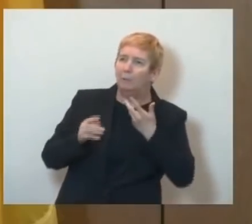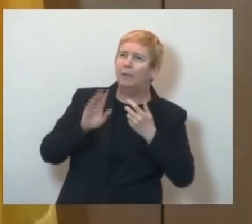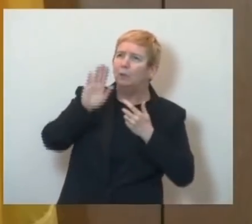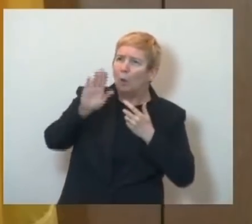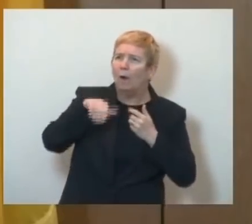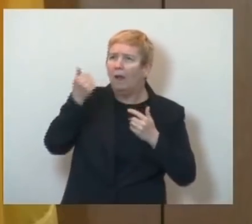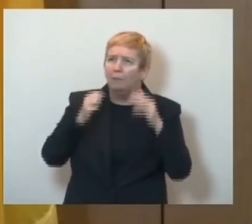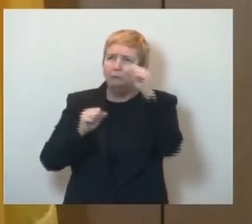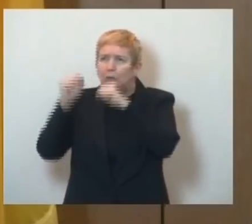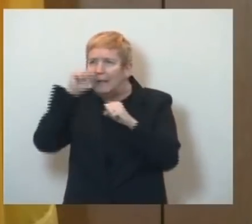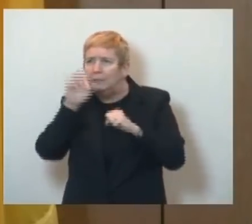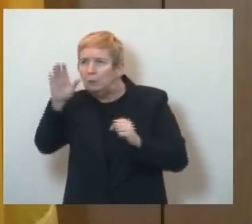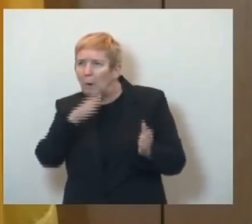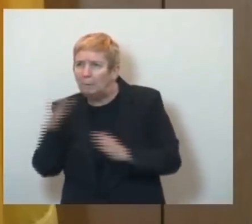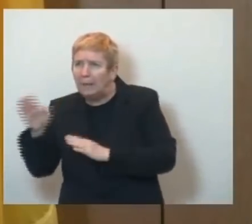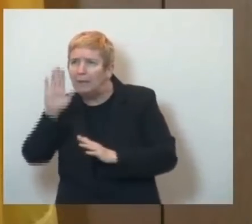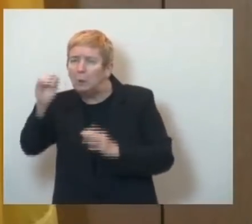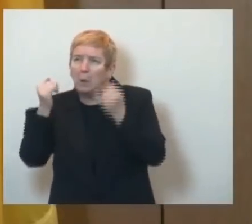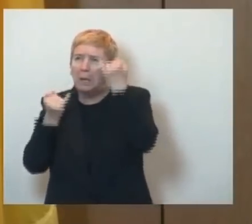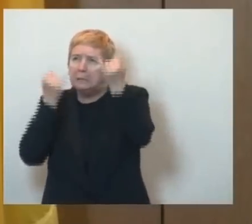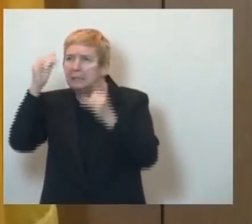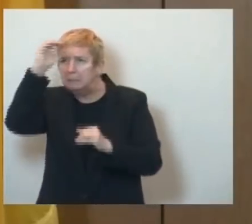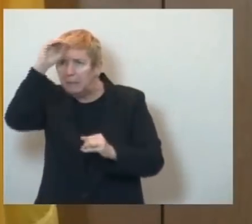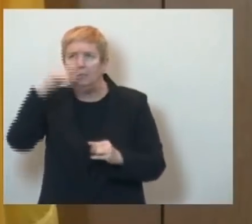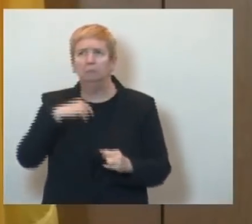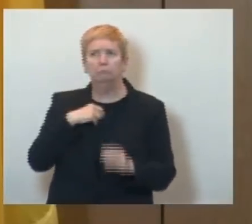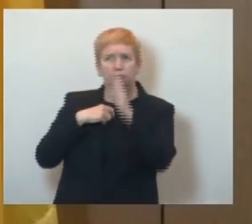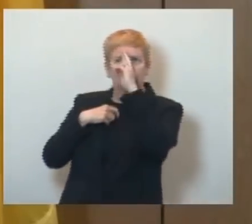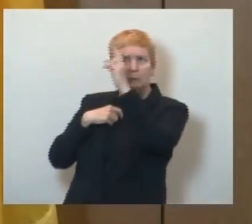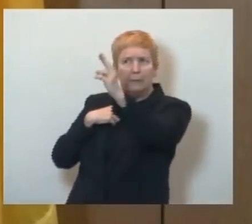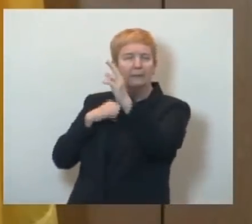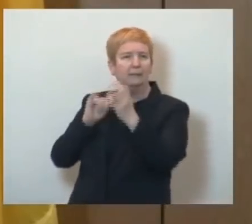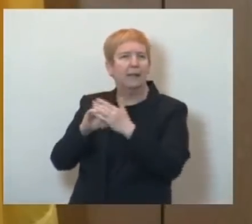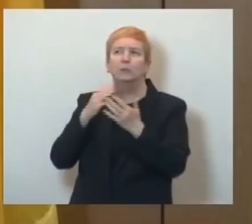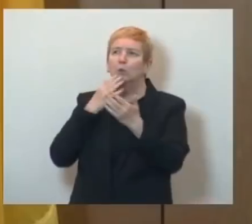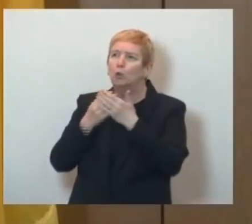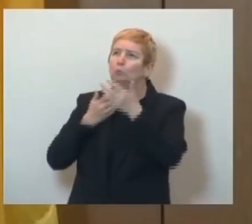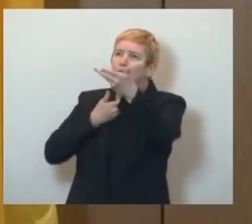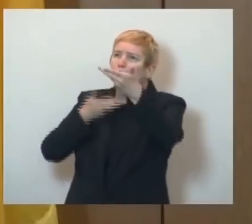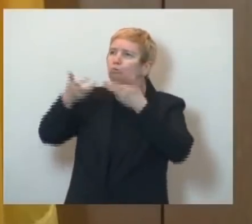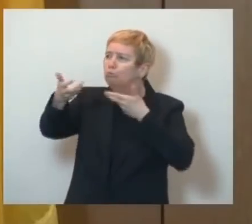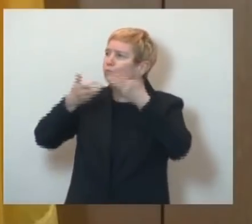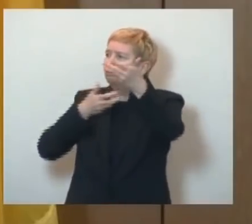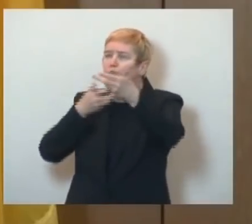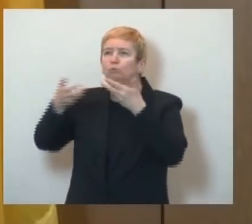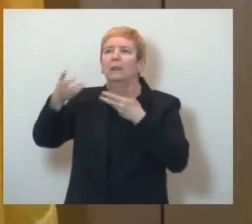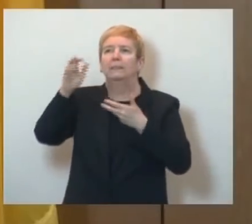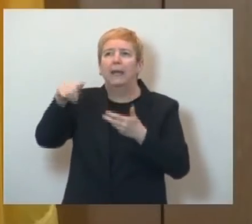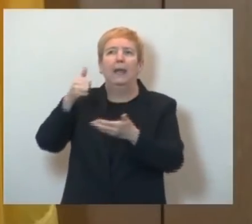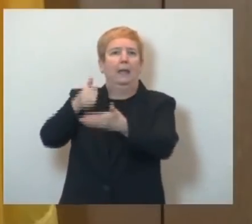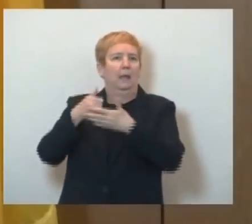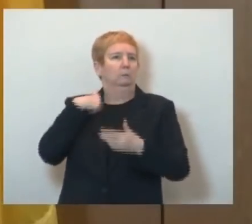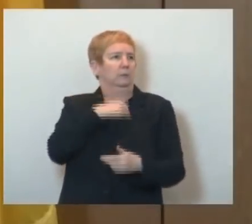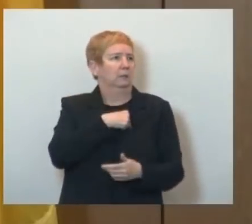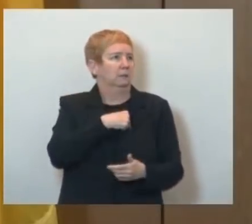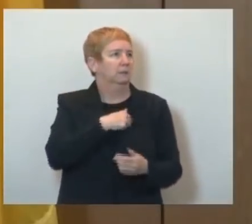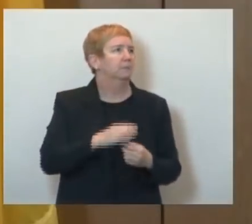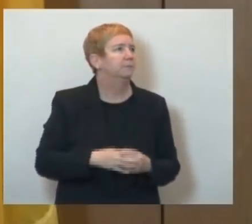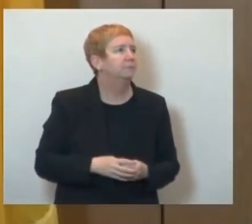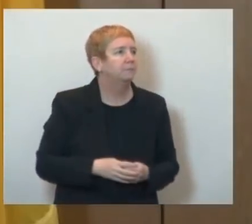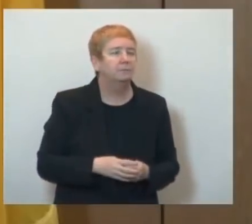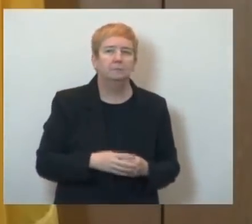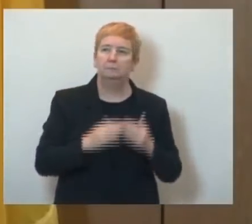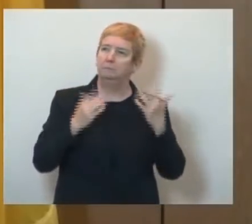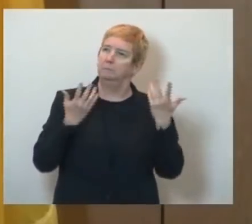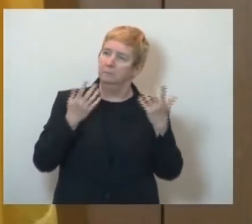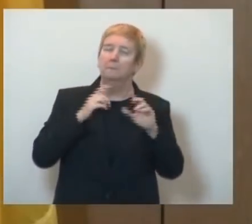both and appreciate that kind of respectful discourse. It's powerful and it helps us stay balanced and informed.